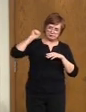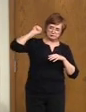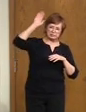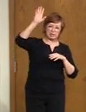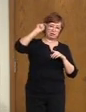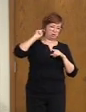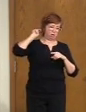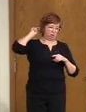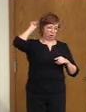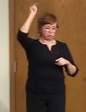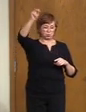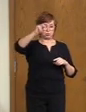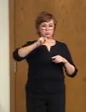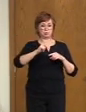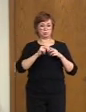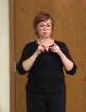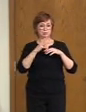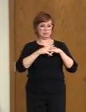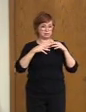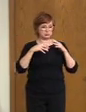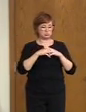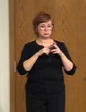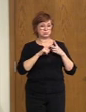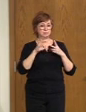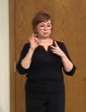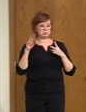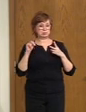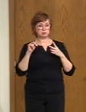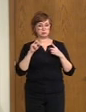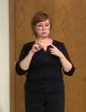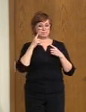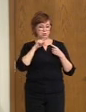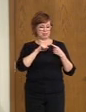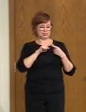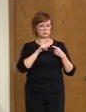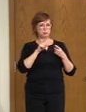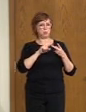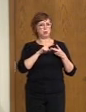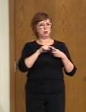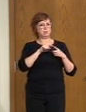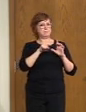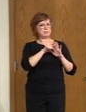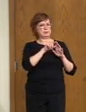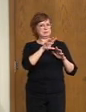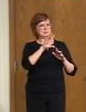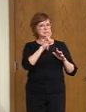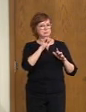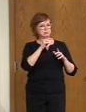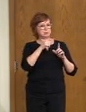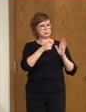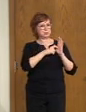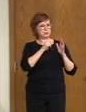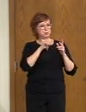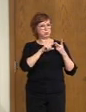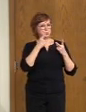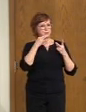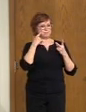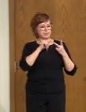Indigenous communities, First Nations, or are you waiting for the Moderna one? Yeah, I'll make some initial comments, and Dr. Diener or